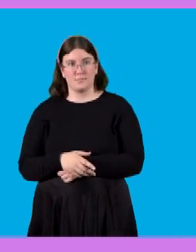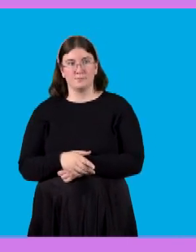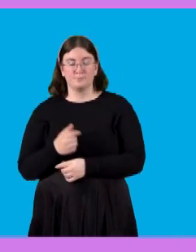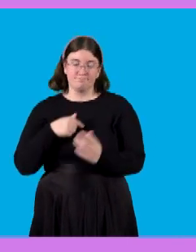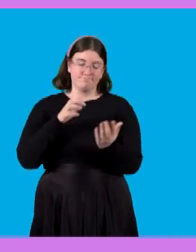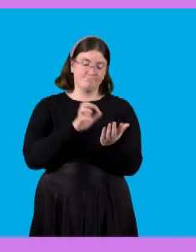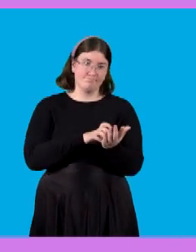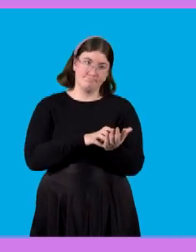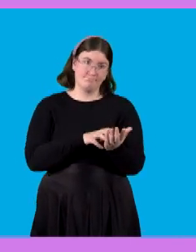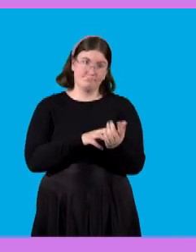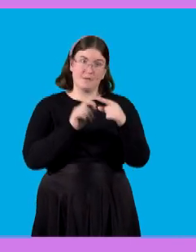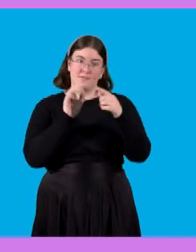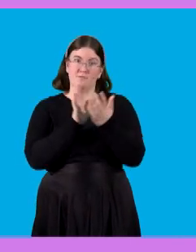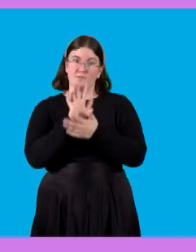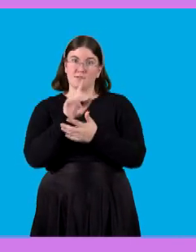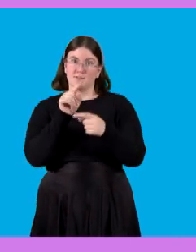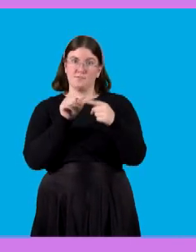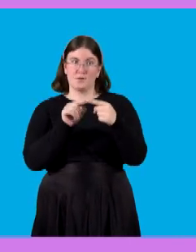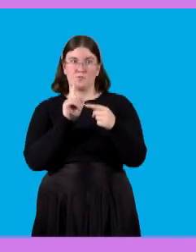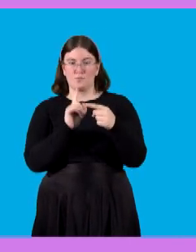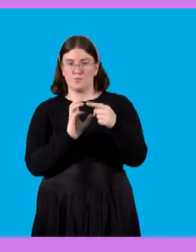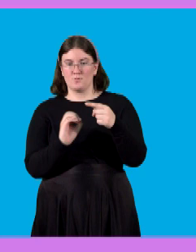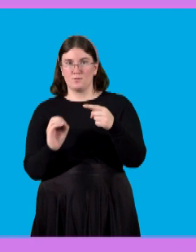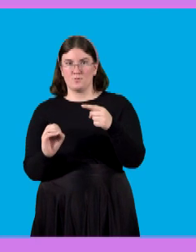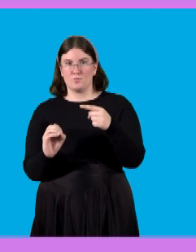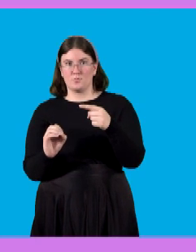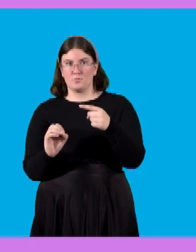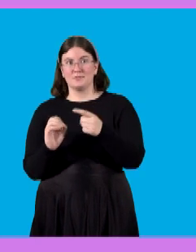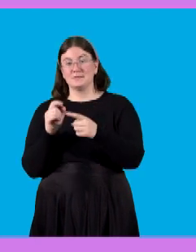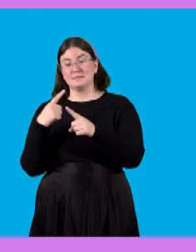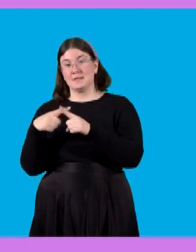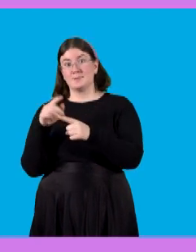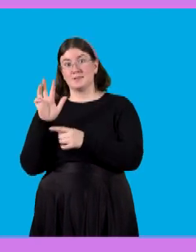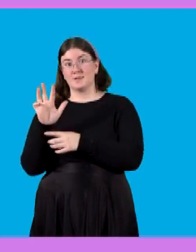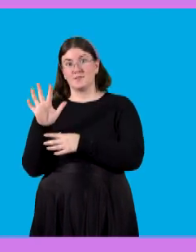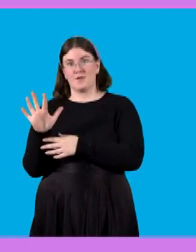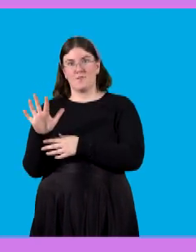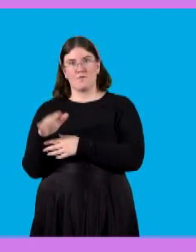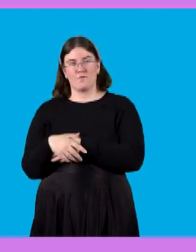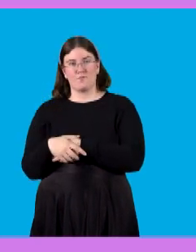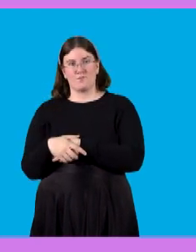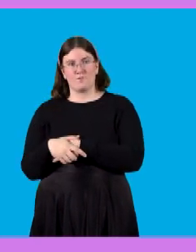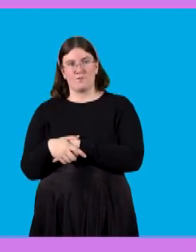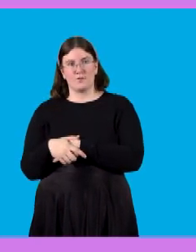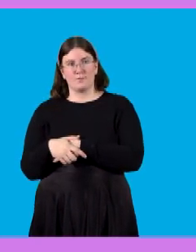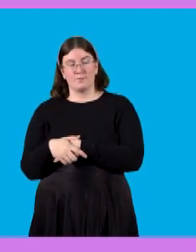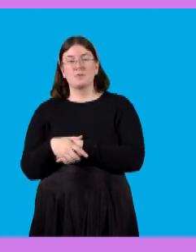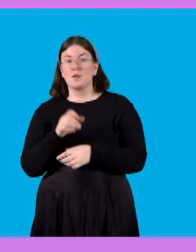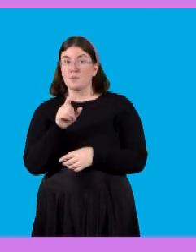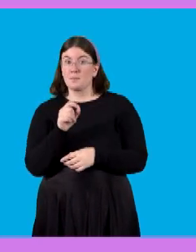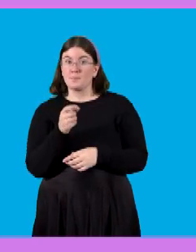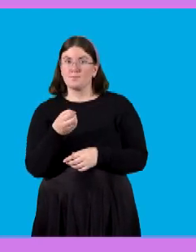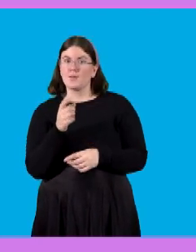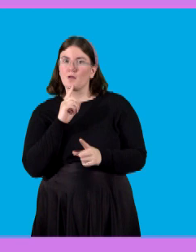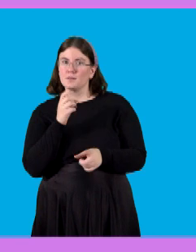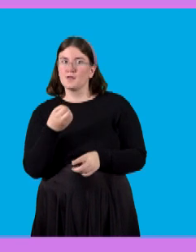so I'll type this in on my calculator, 15 divided by 100, multiply by 95 Rand. So